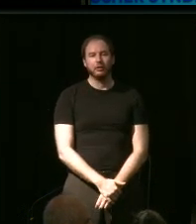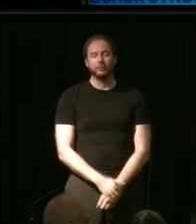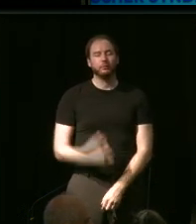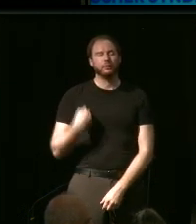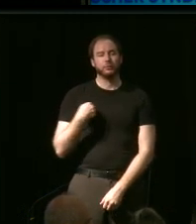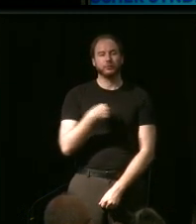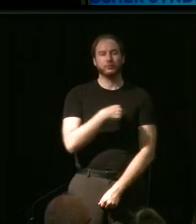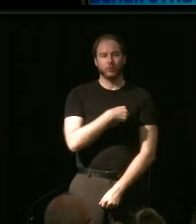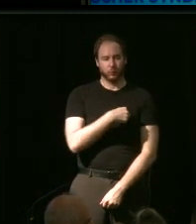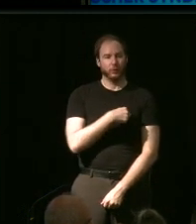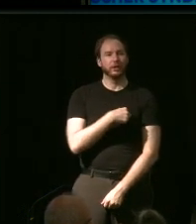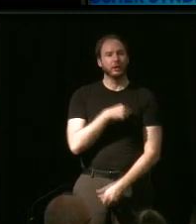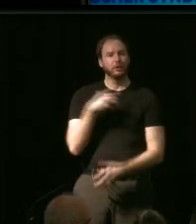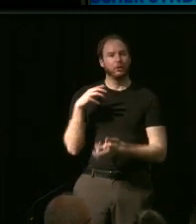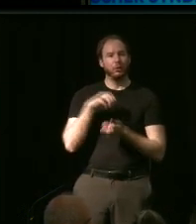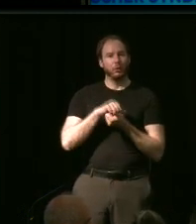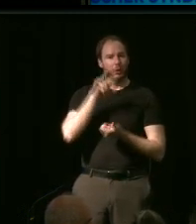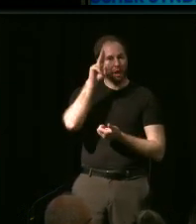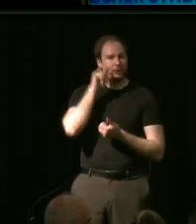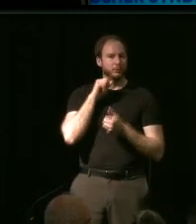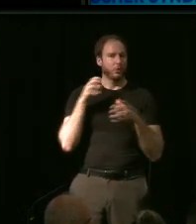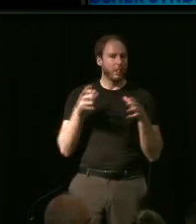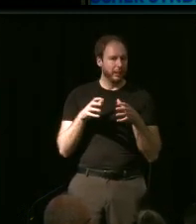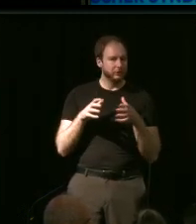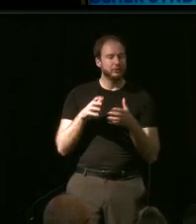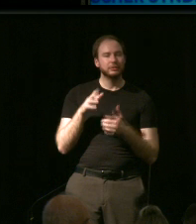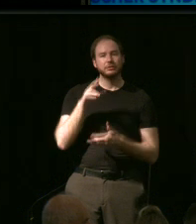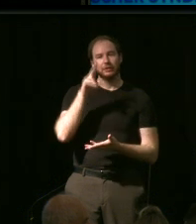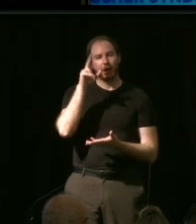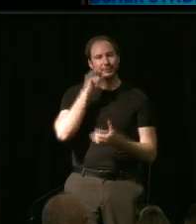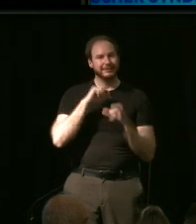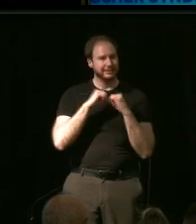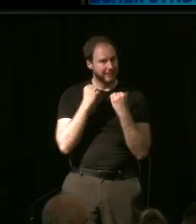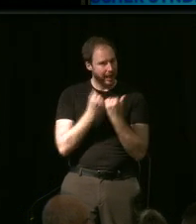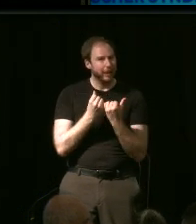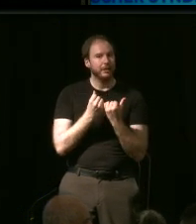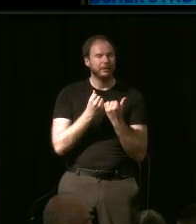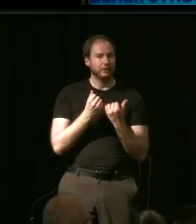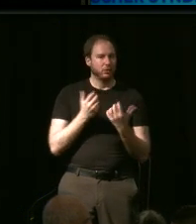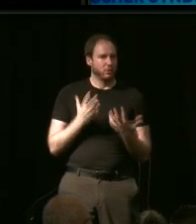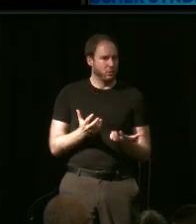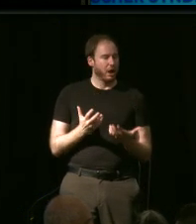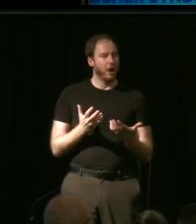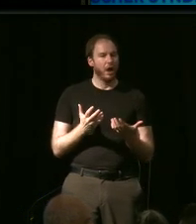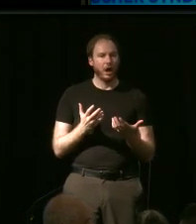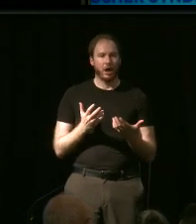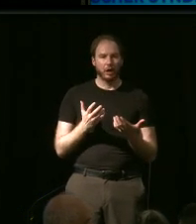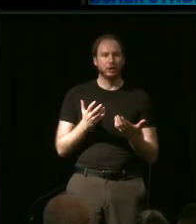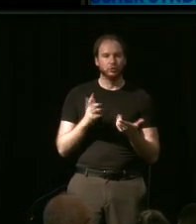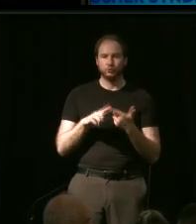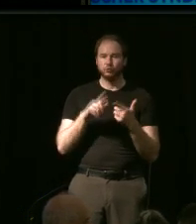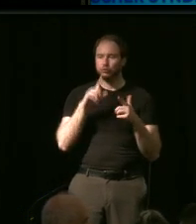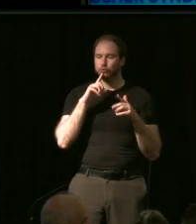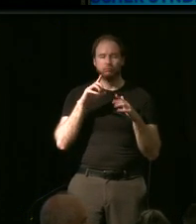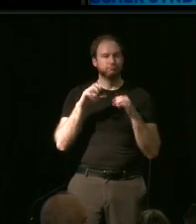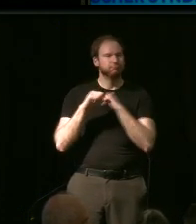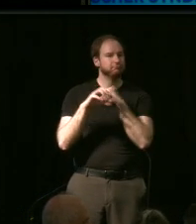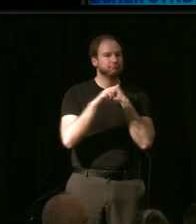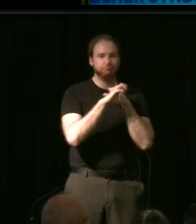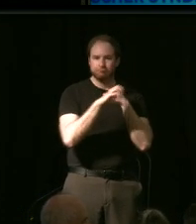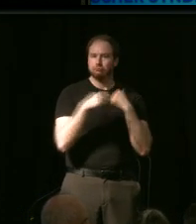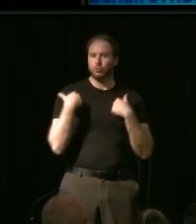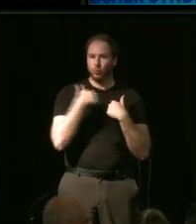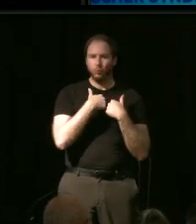working together with the Usher Syndrome Coalition, with the Usher Syndrome Society, to kind of get the word out that we